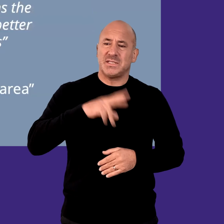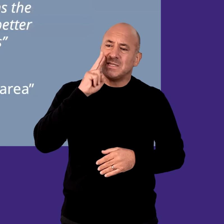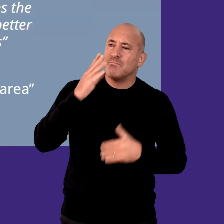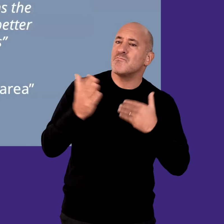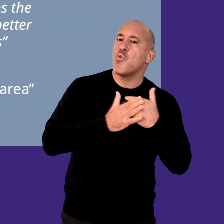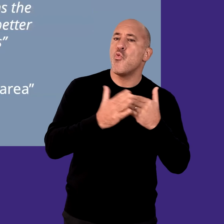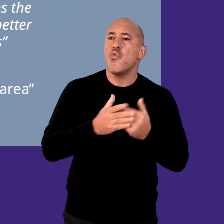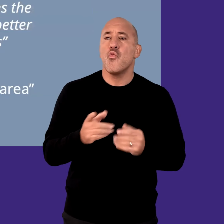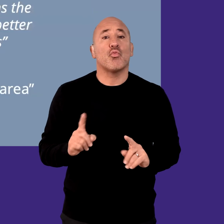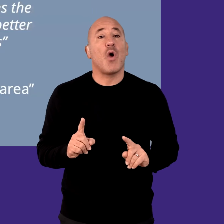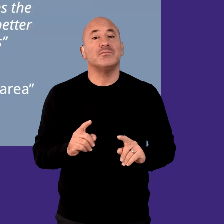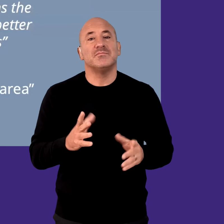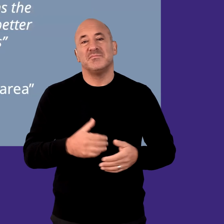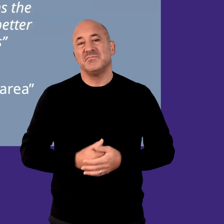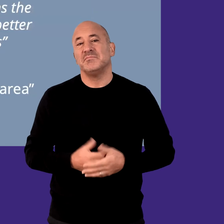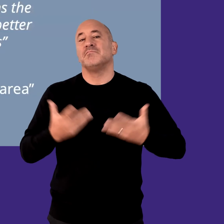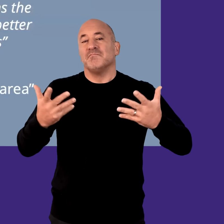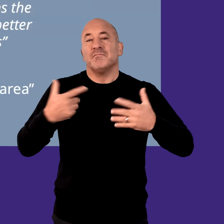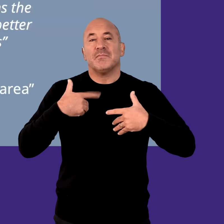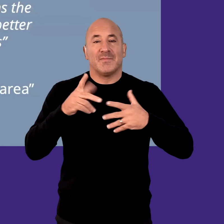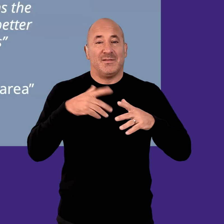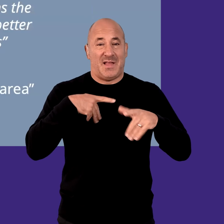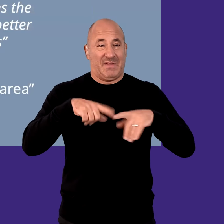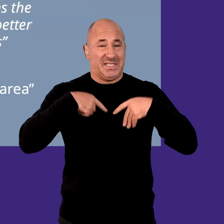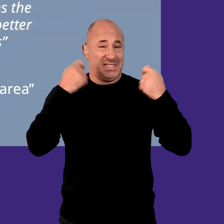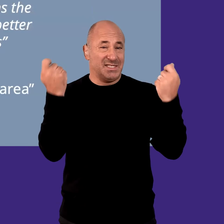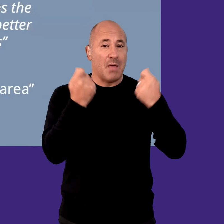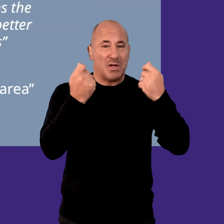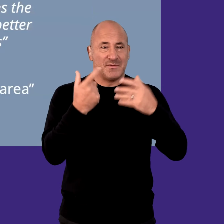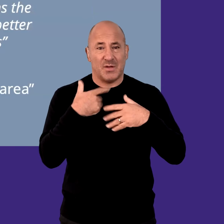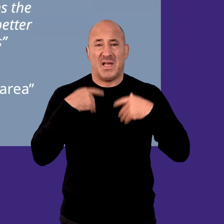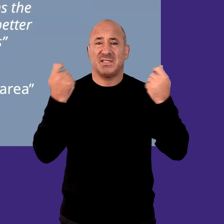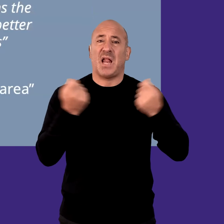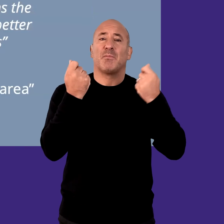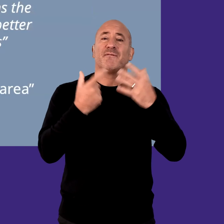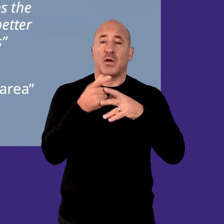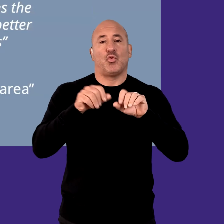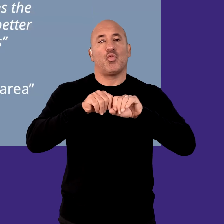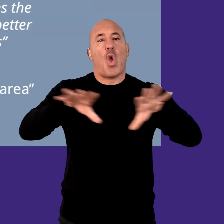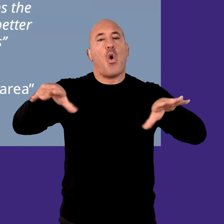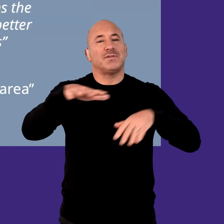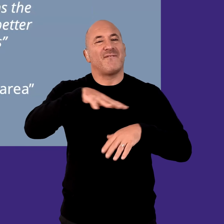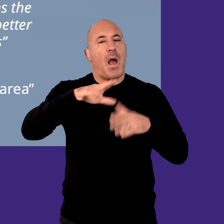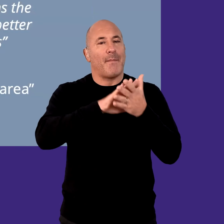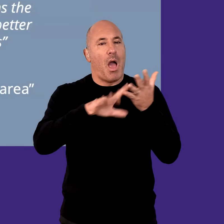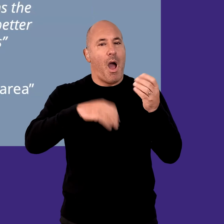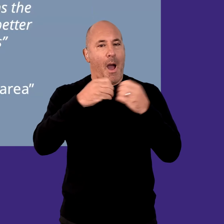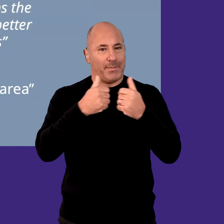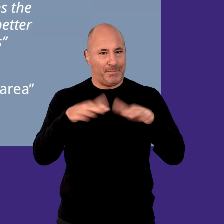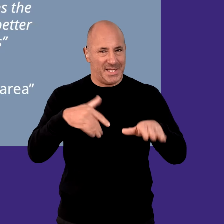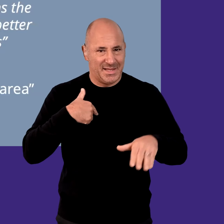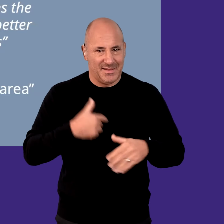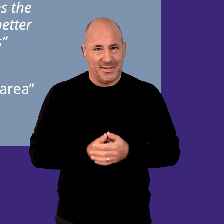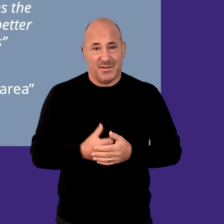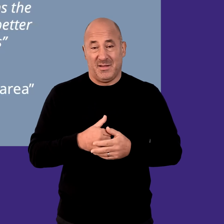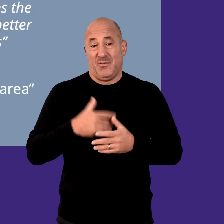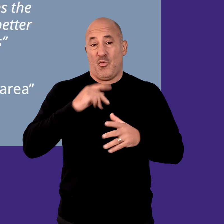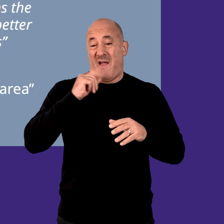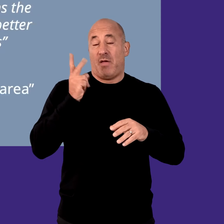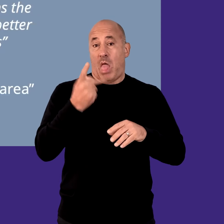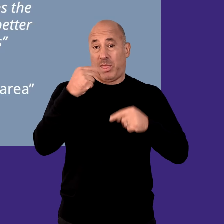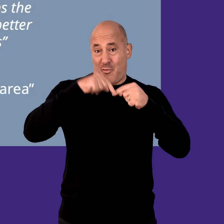And what do people want to see more of? So, as I said, whenever we have a celebration event, we had a celebration event for the launch of the work at the Family Hub. We'll be having